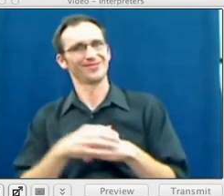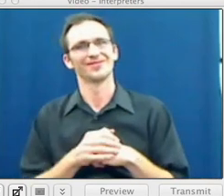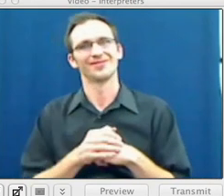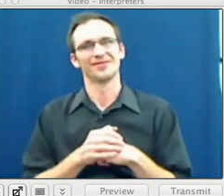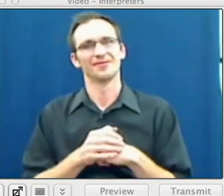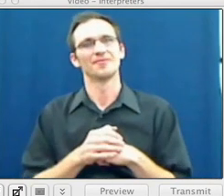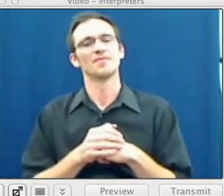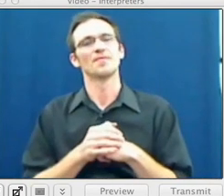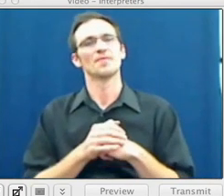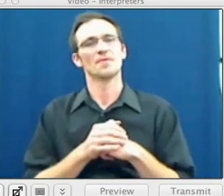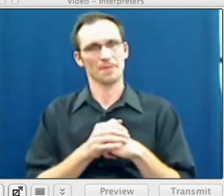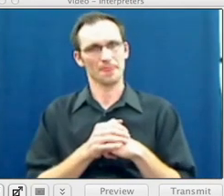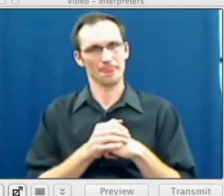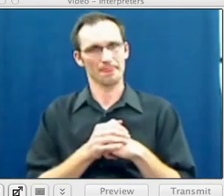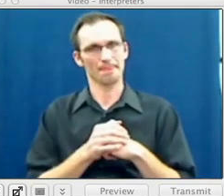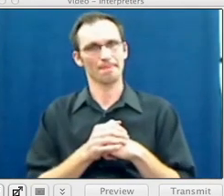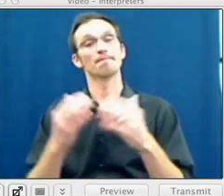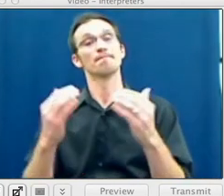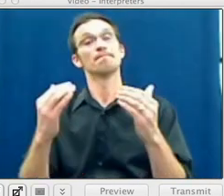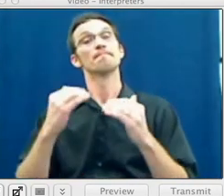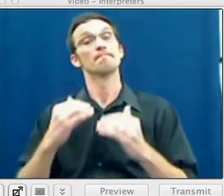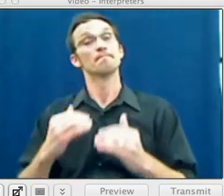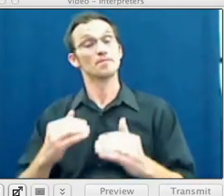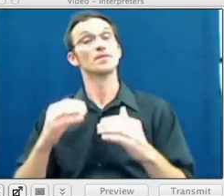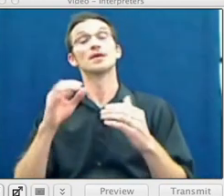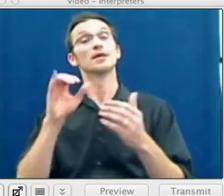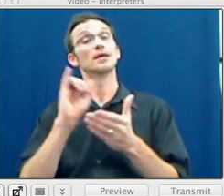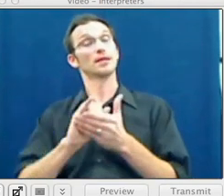What else in answer to the question, so what?